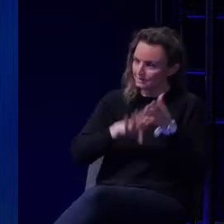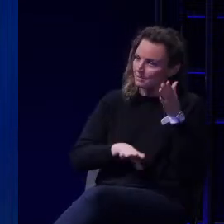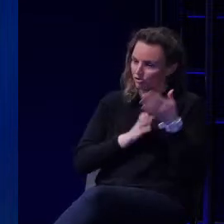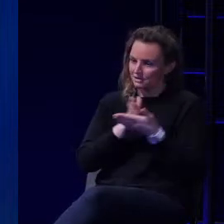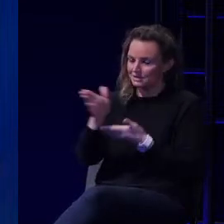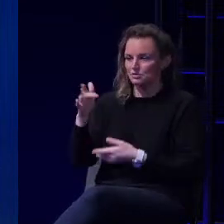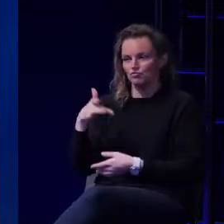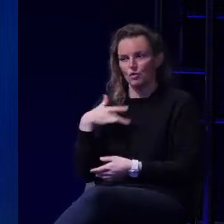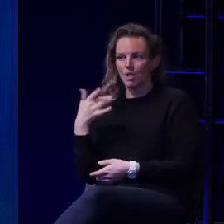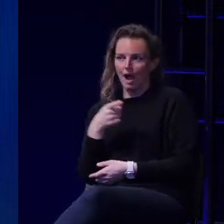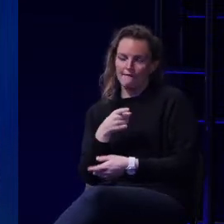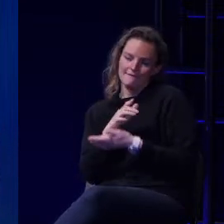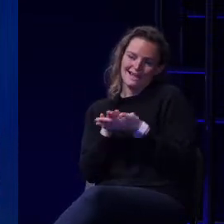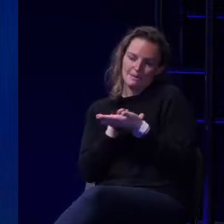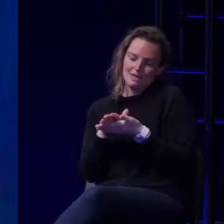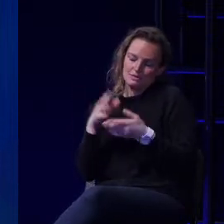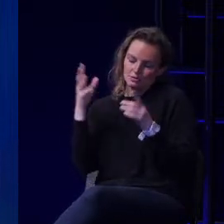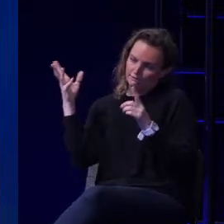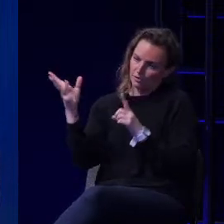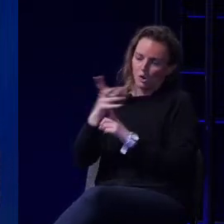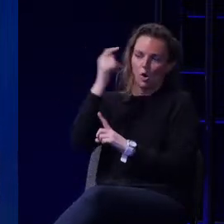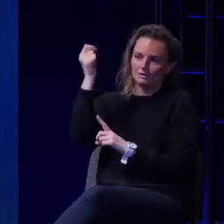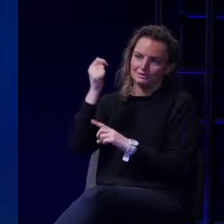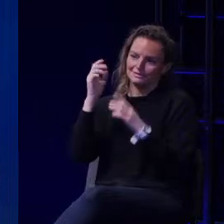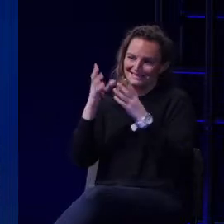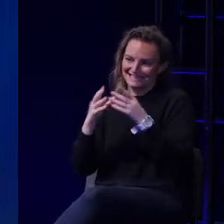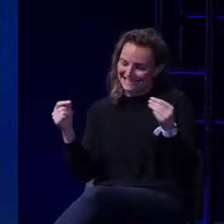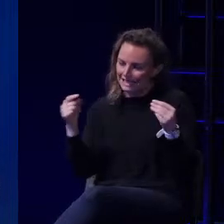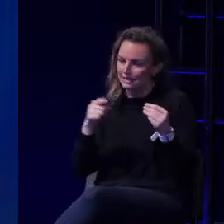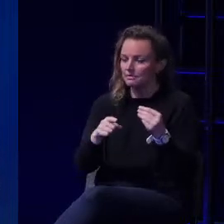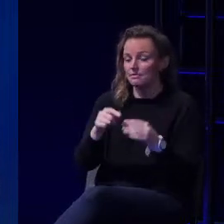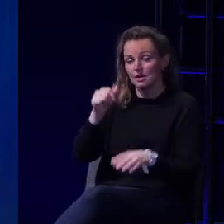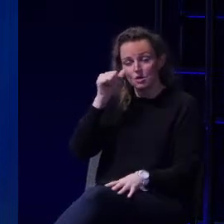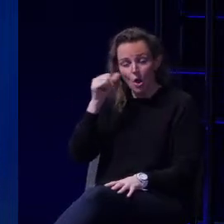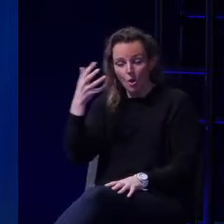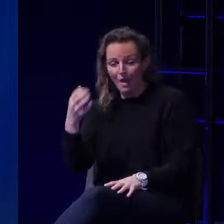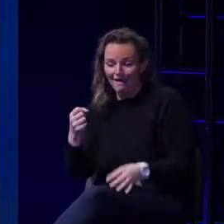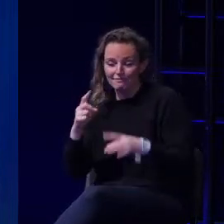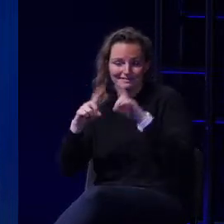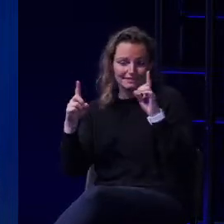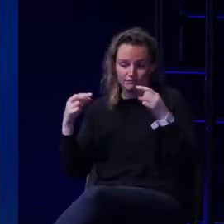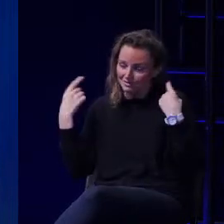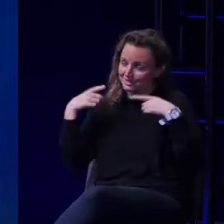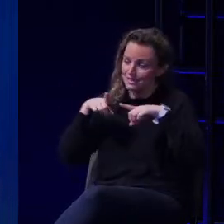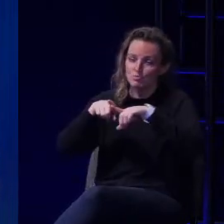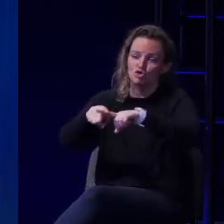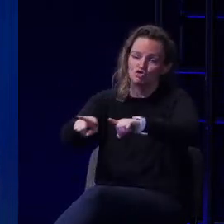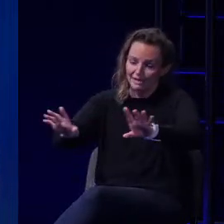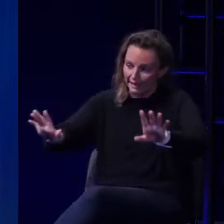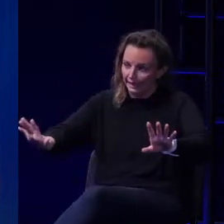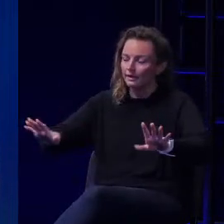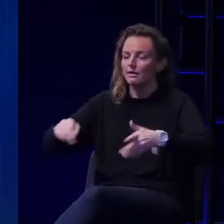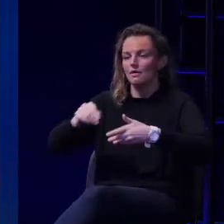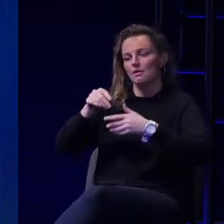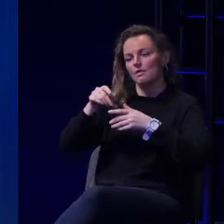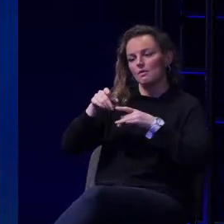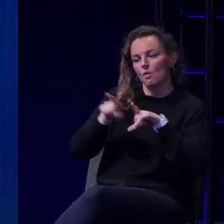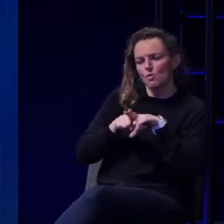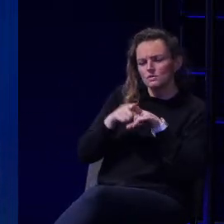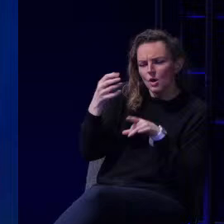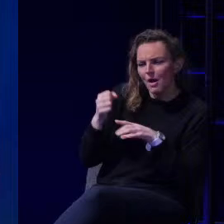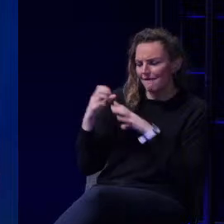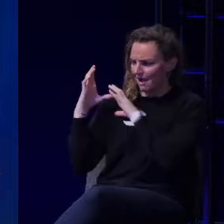Handmaids. Even though it's got this huge epic sort of Kubrick-esque symmetry to it, it's also got this handheld